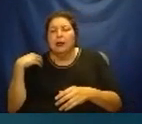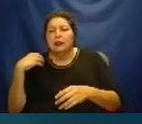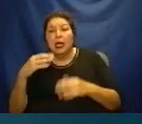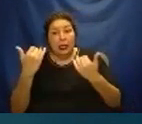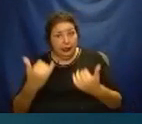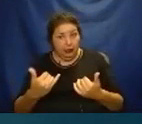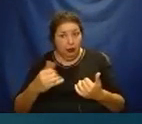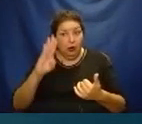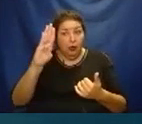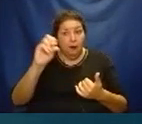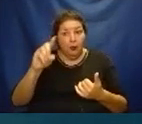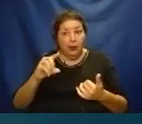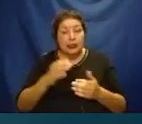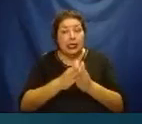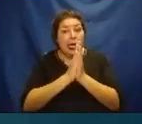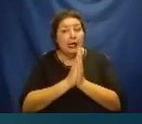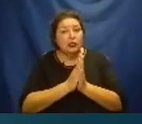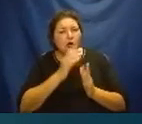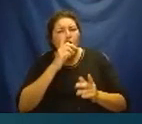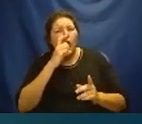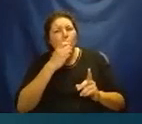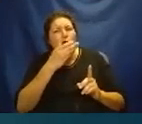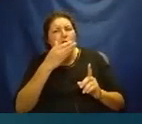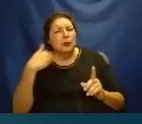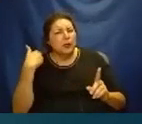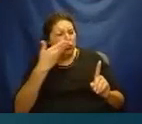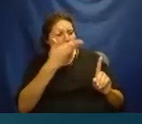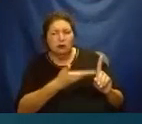this?" He was familiar with the people in the